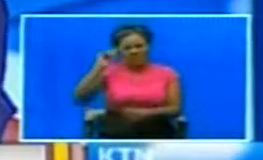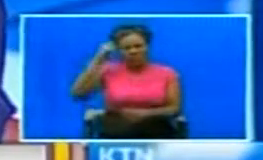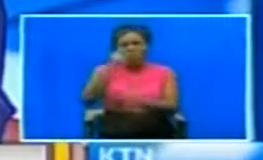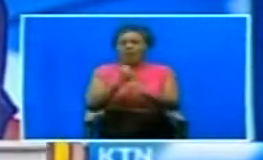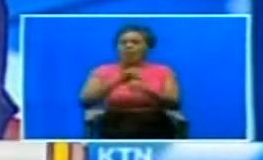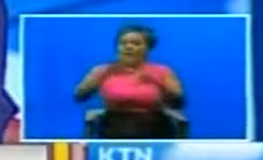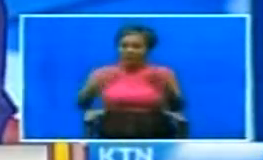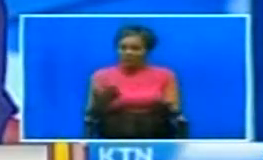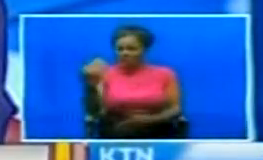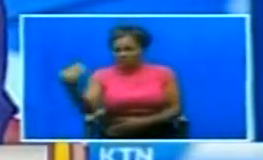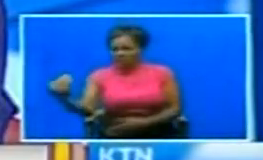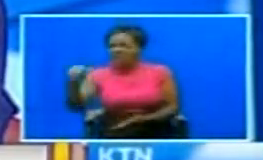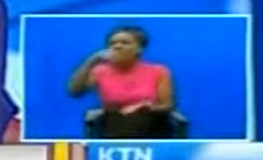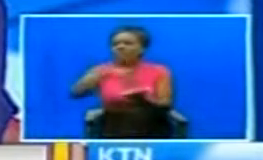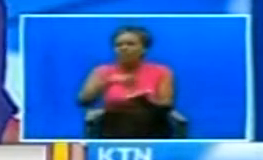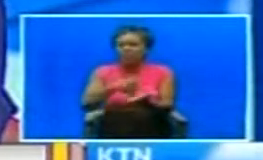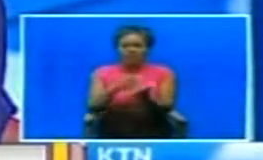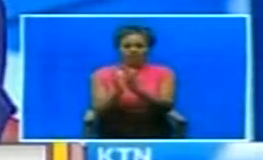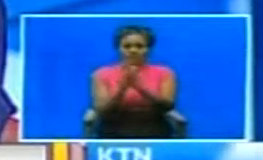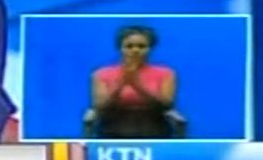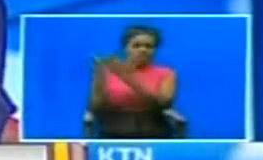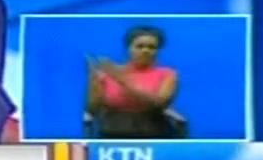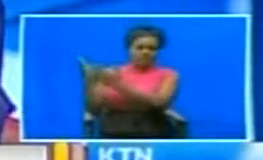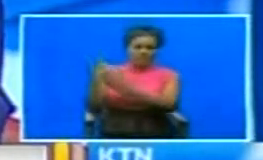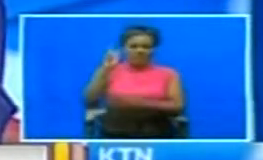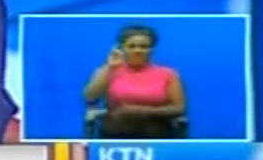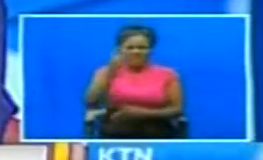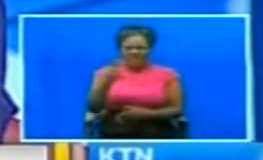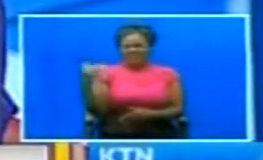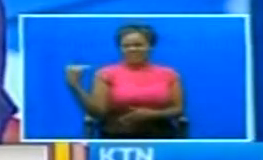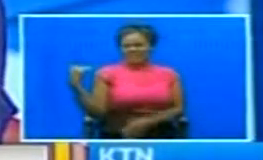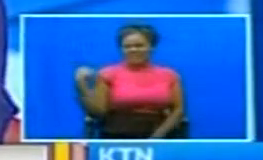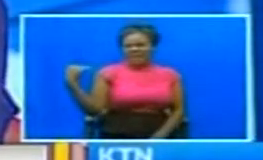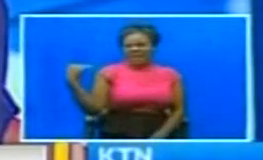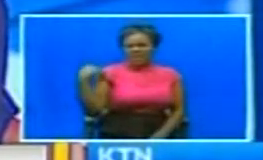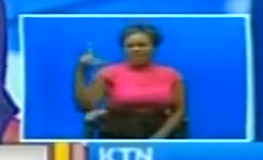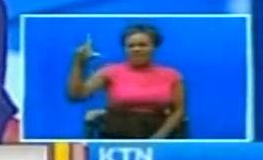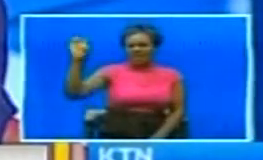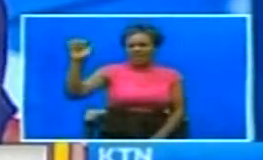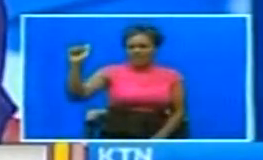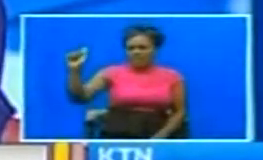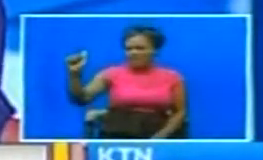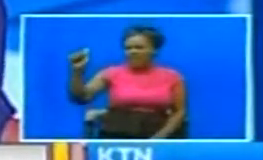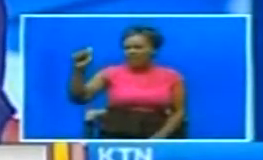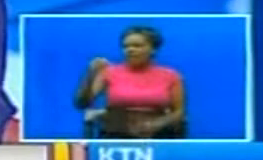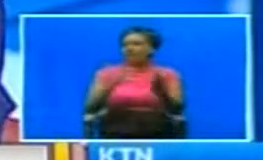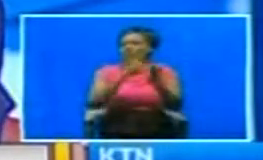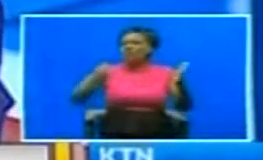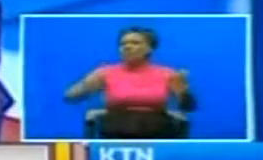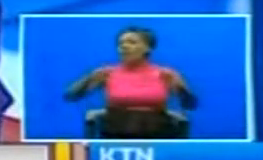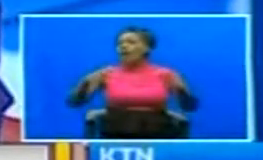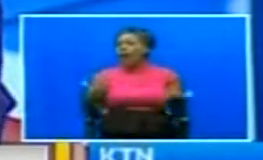Because we have children involved in this and we saw some very disturbing levels of lead in their systems. How does that work? Where can one